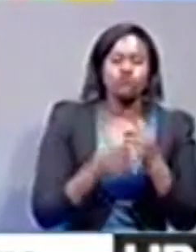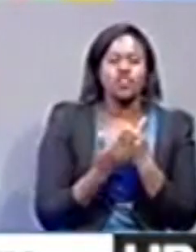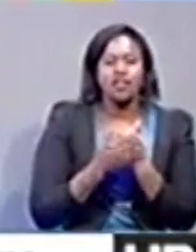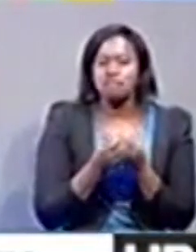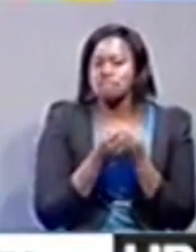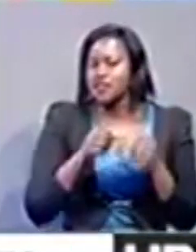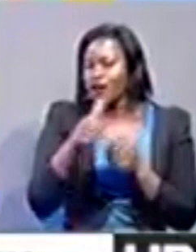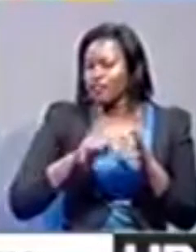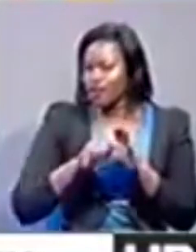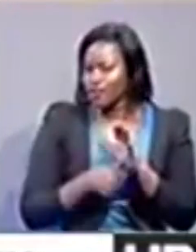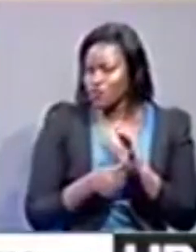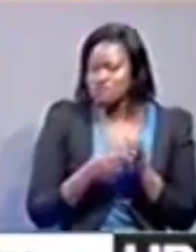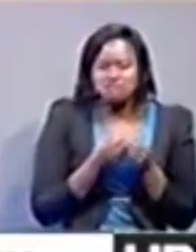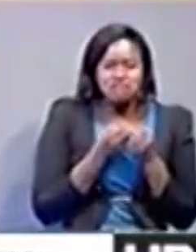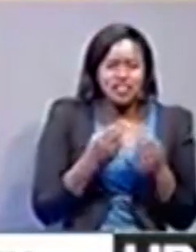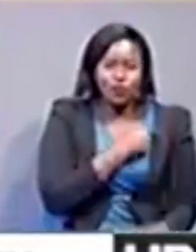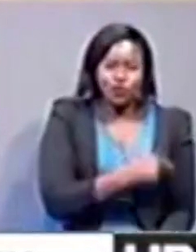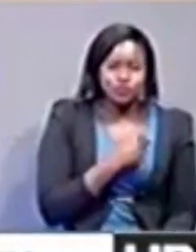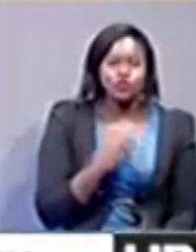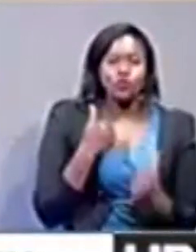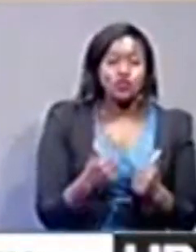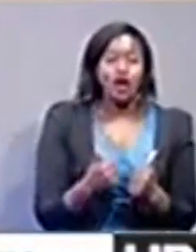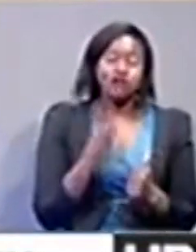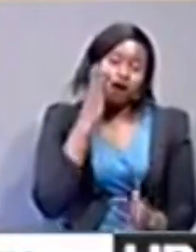So many of these hospitals are now veterans.